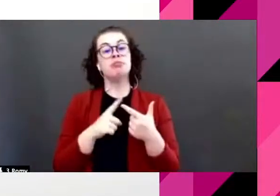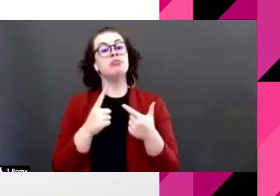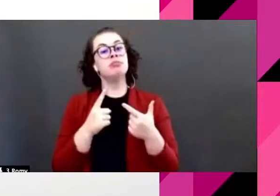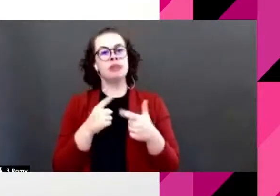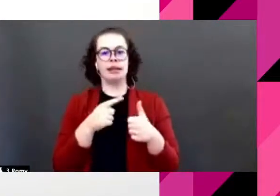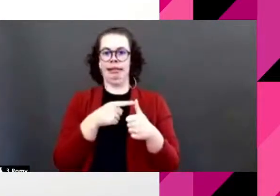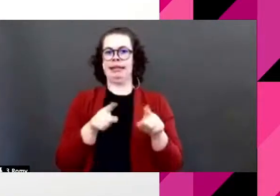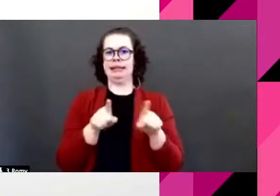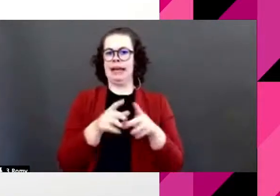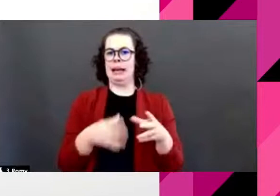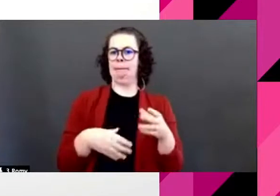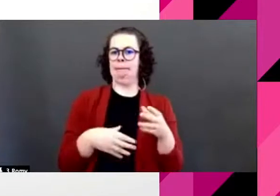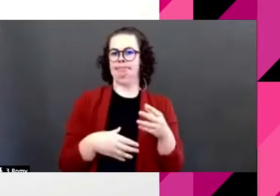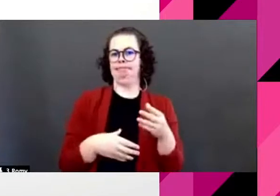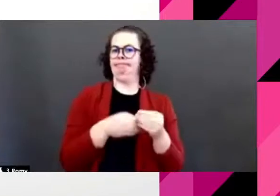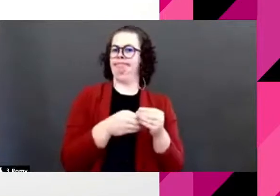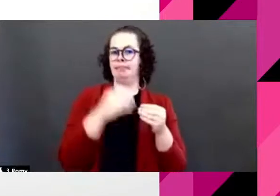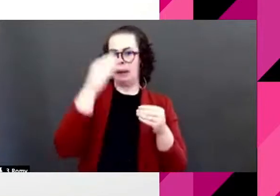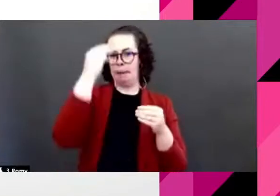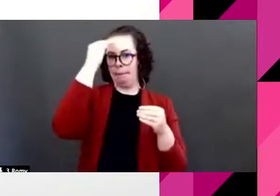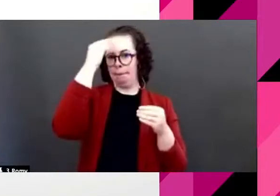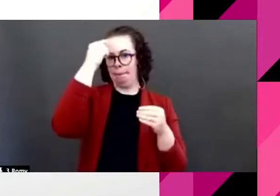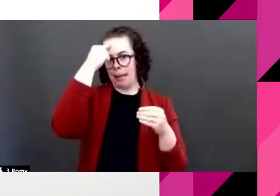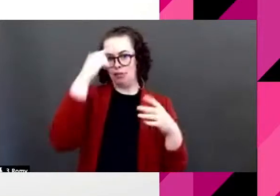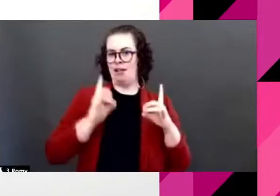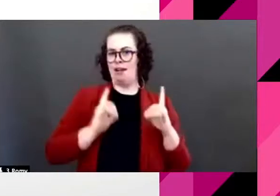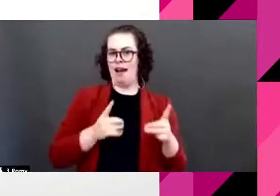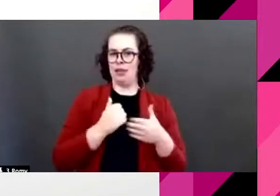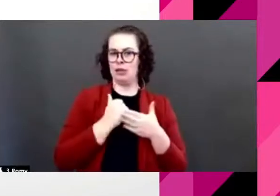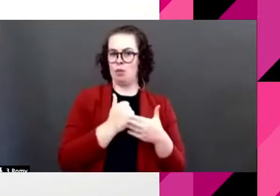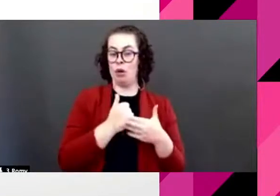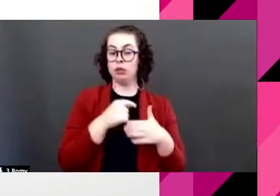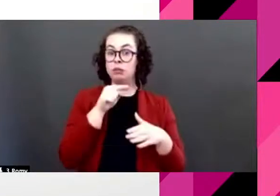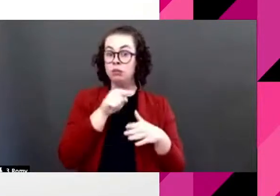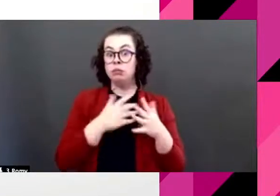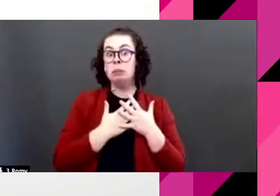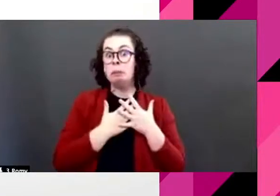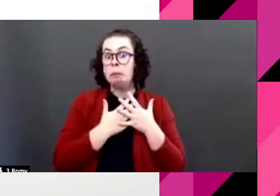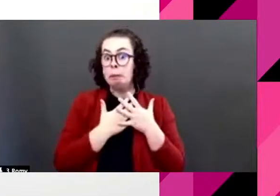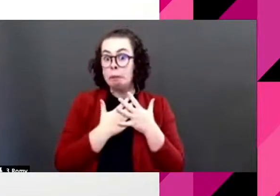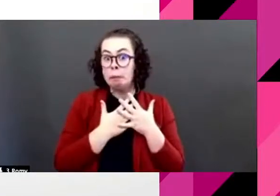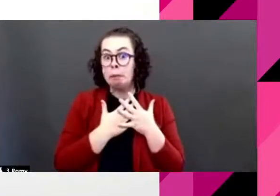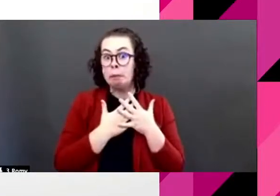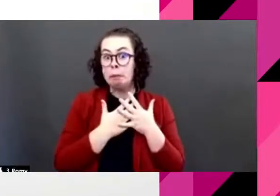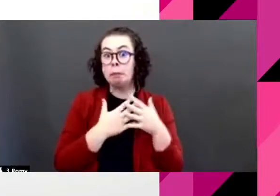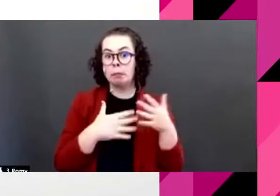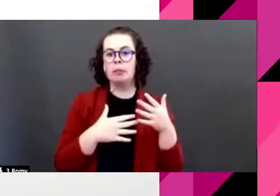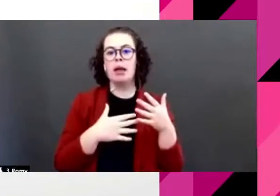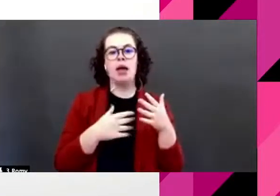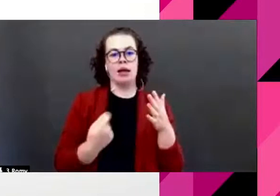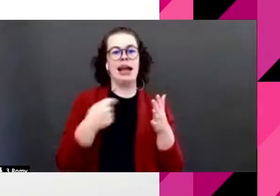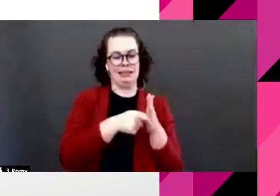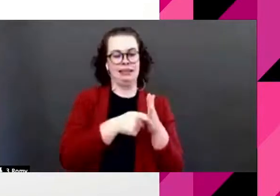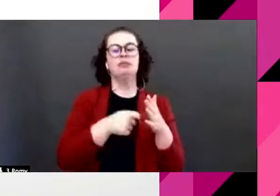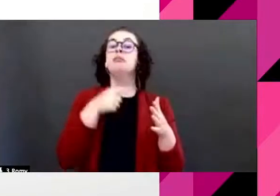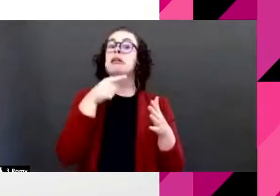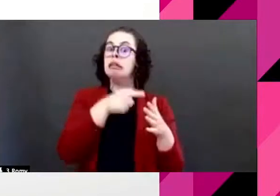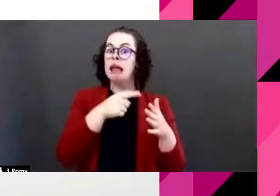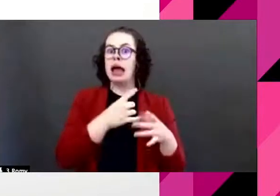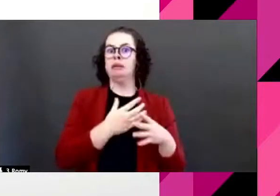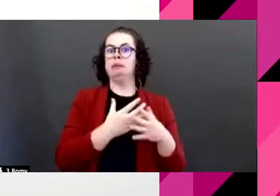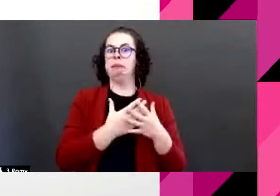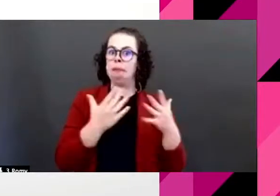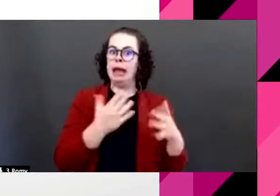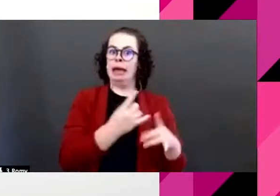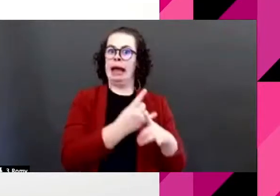mental health supports, and they play a hugely significant role in diverting people with disabilities away from the